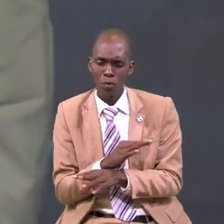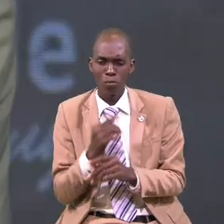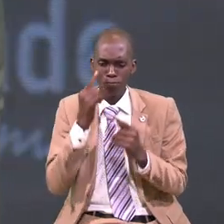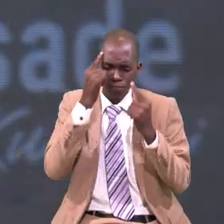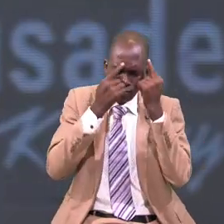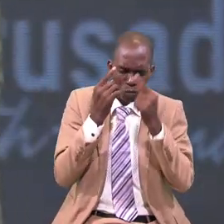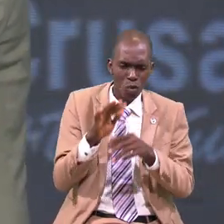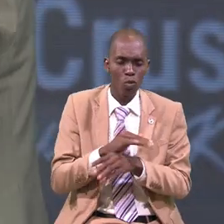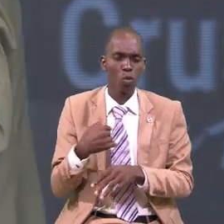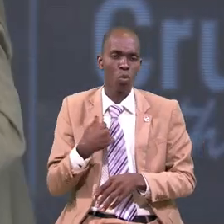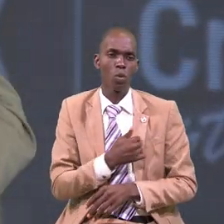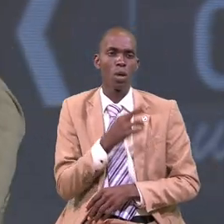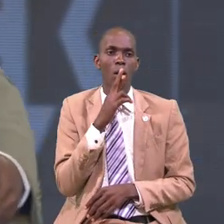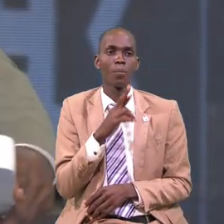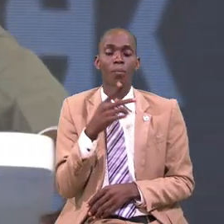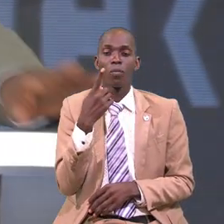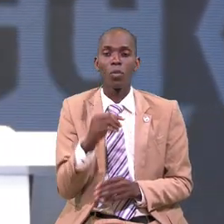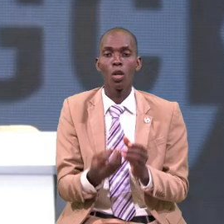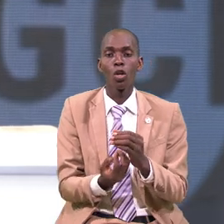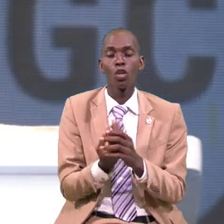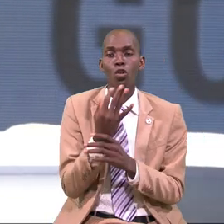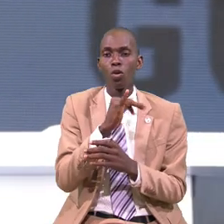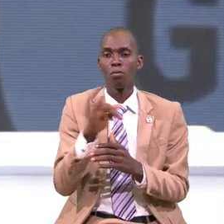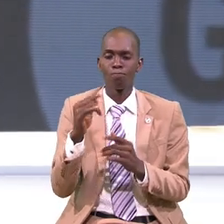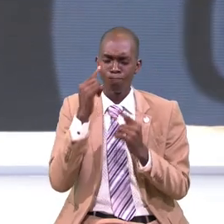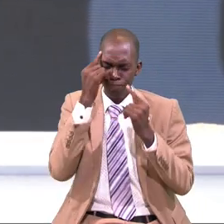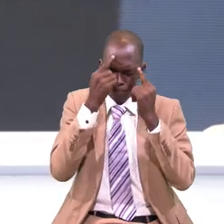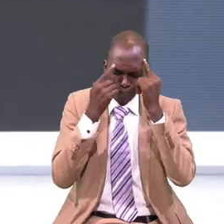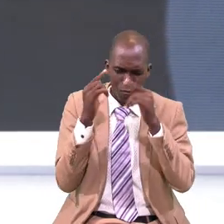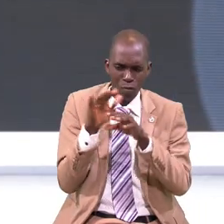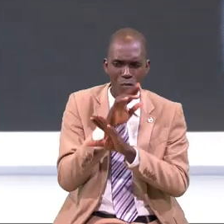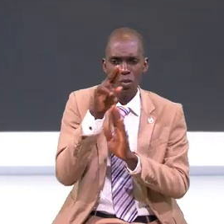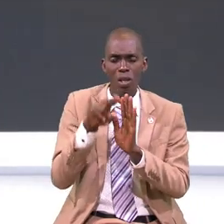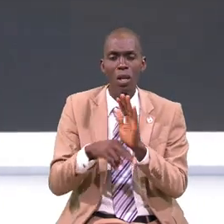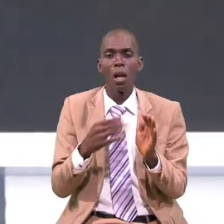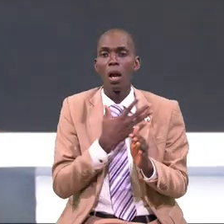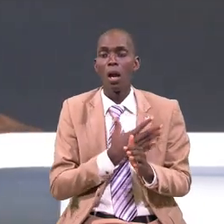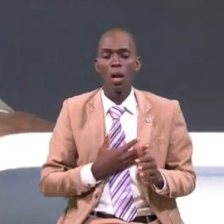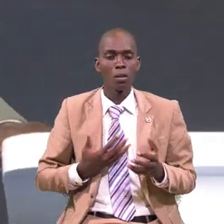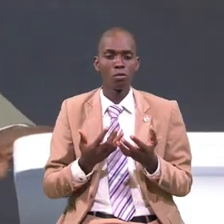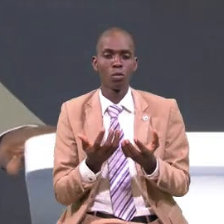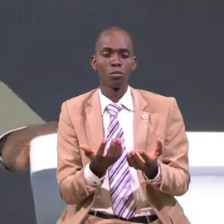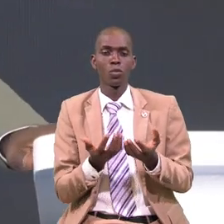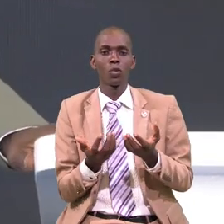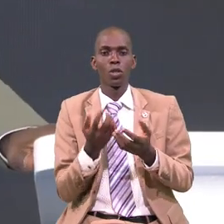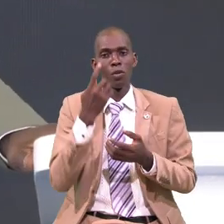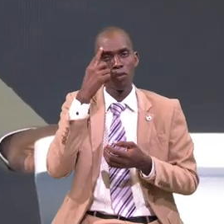The growing thoughtfulness and passion for glory.